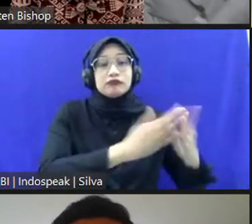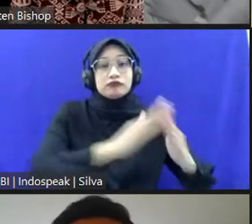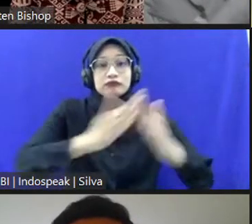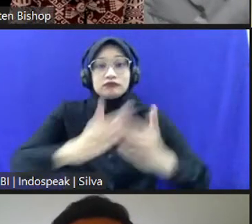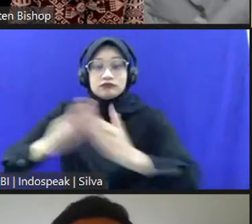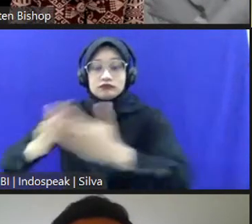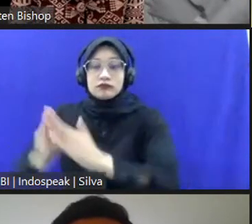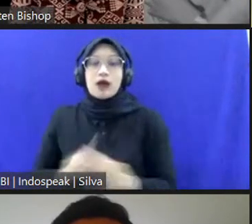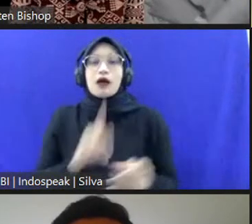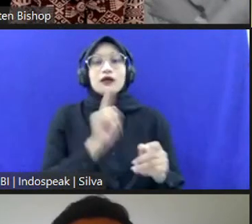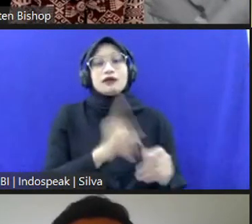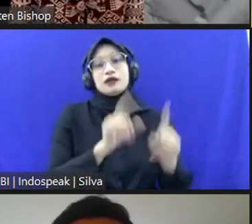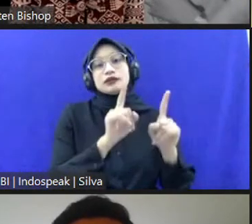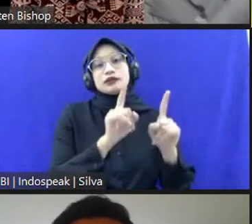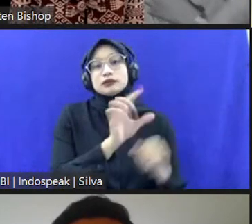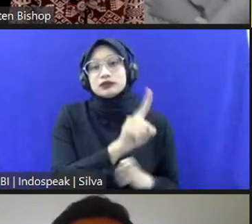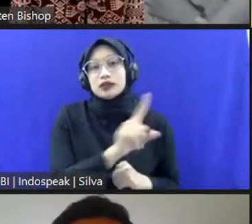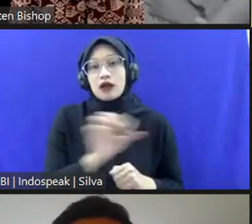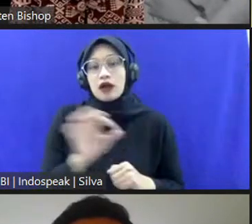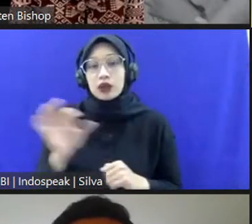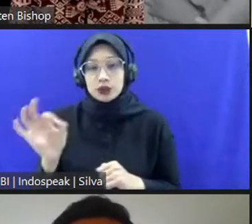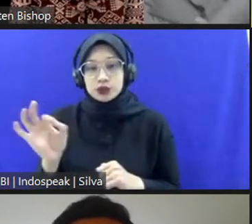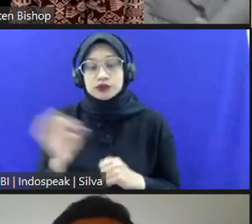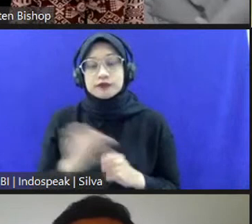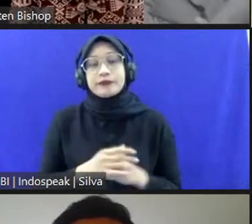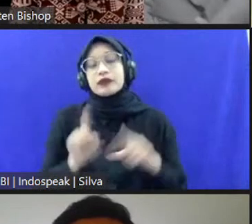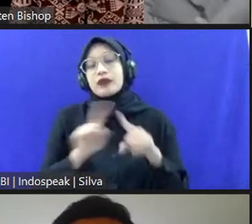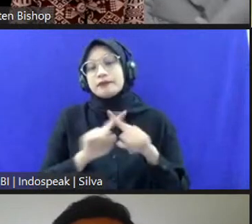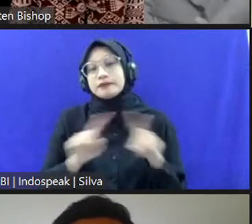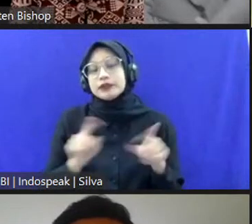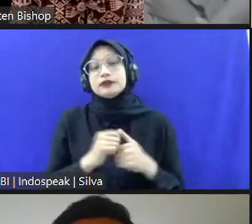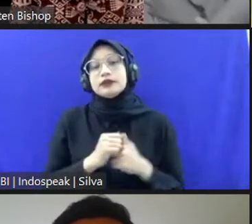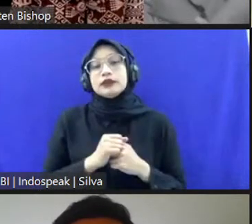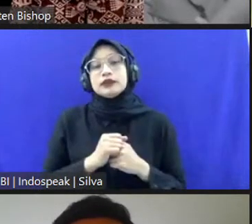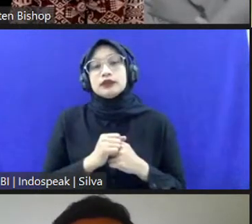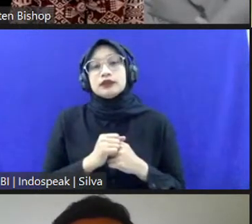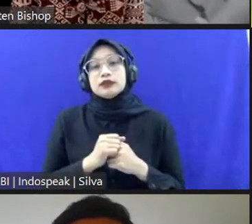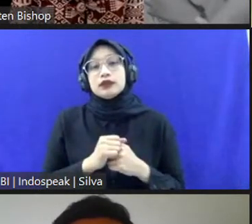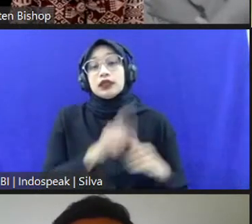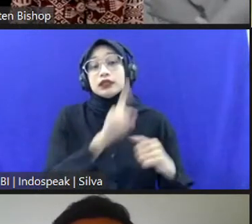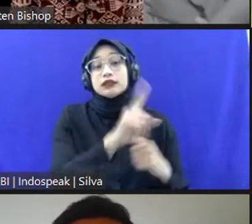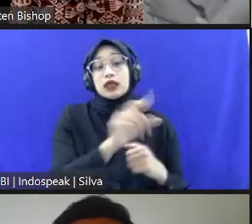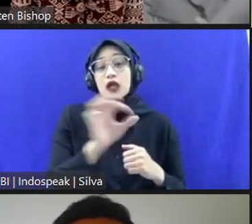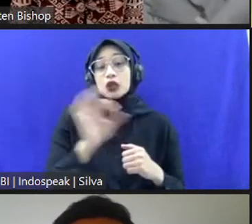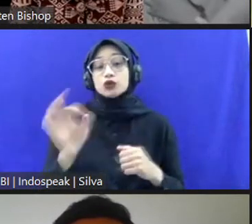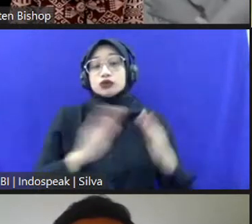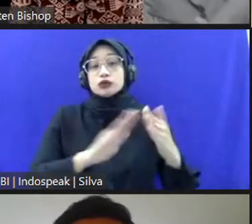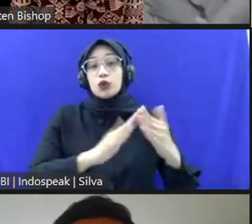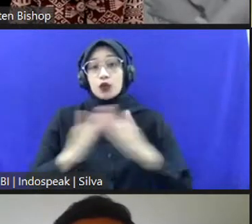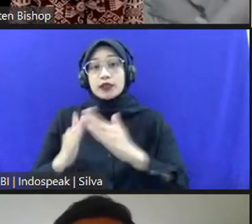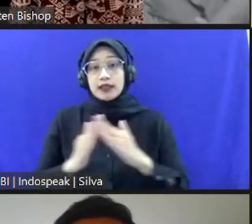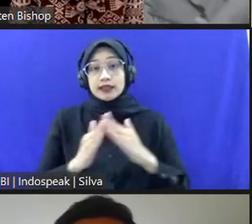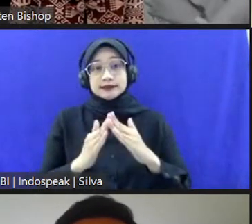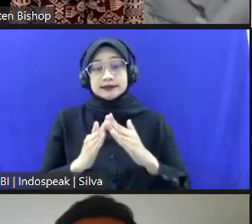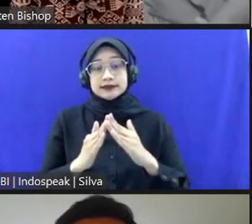that is being faced with the pandemic. Unfortunately, those 100 communities